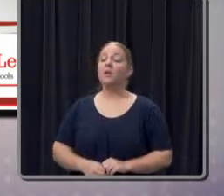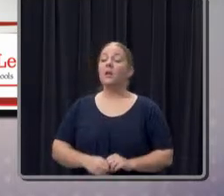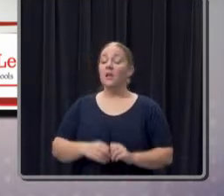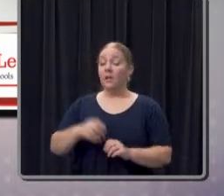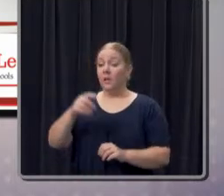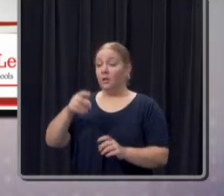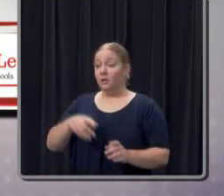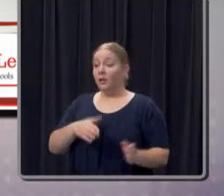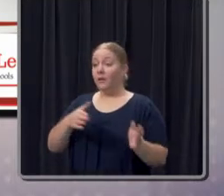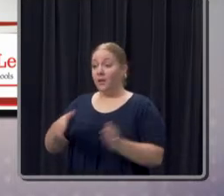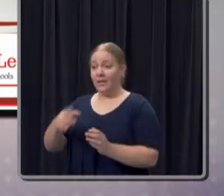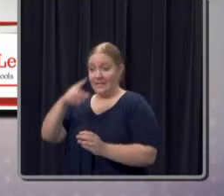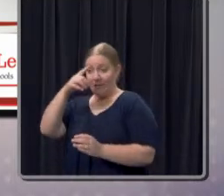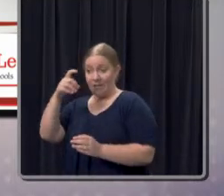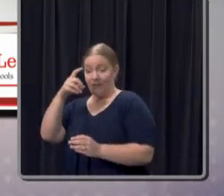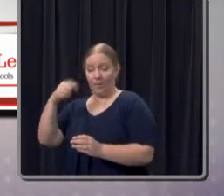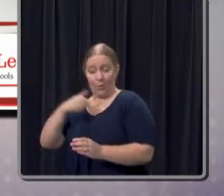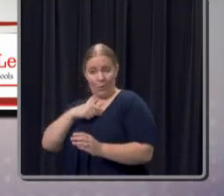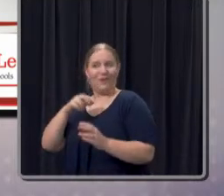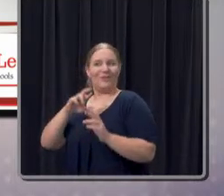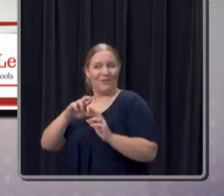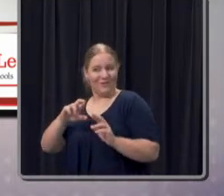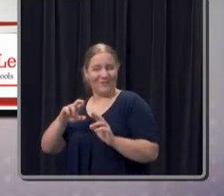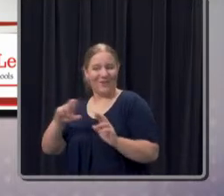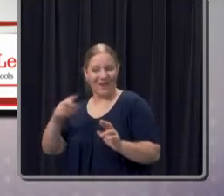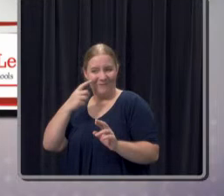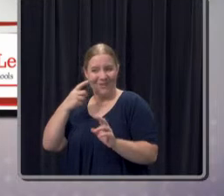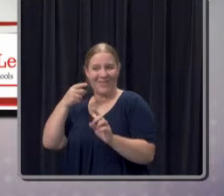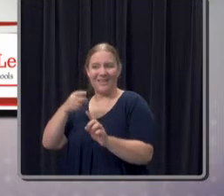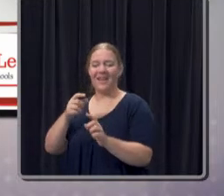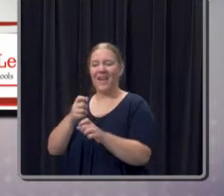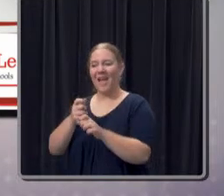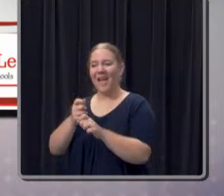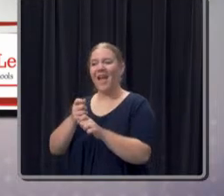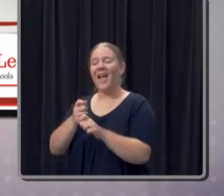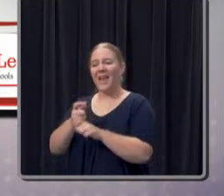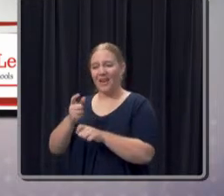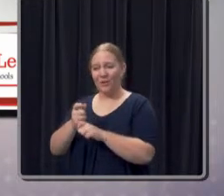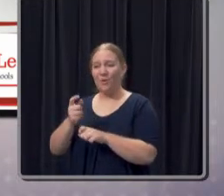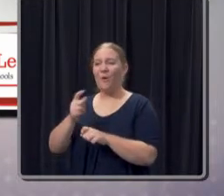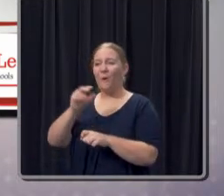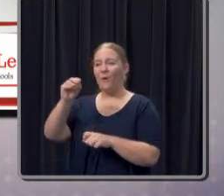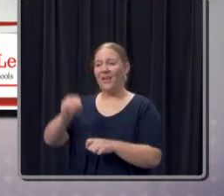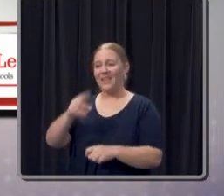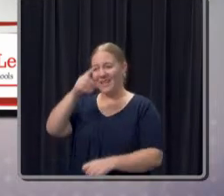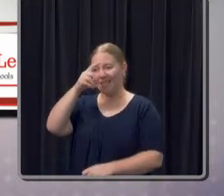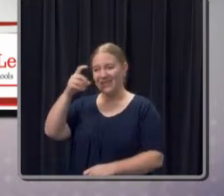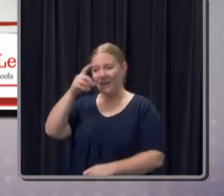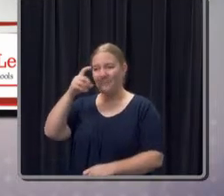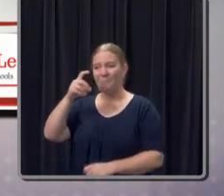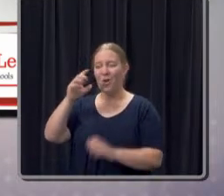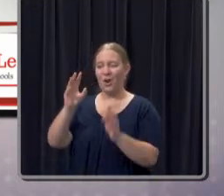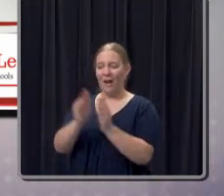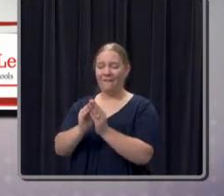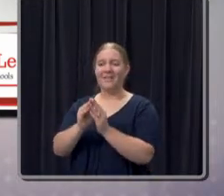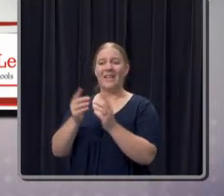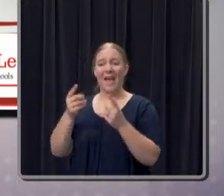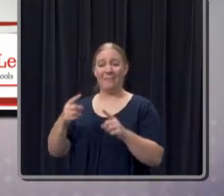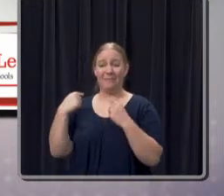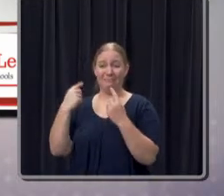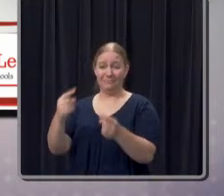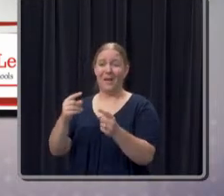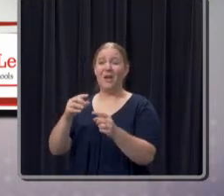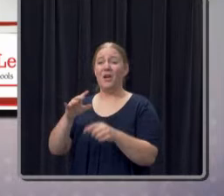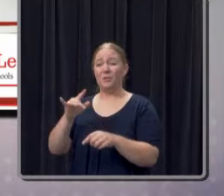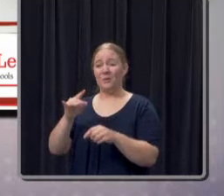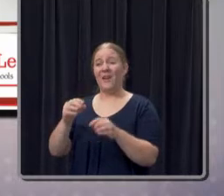in the summer, we're gearing up for this. We have our annual Olathe Summer Conference. It's been in place for more than 25 years, and so we're